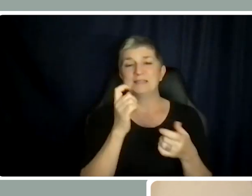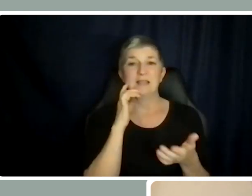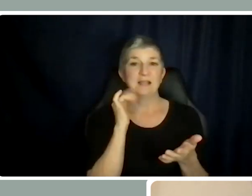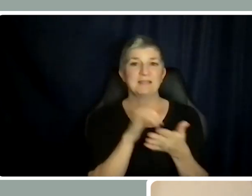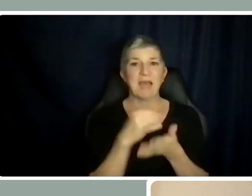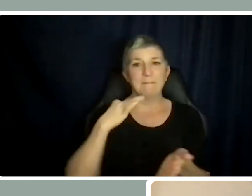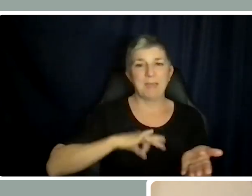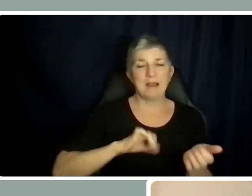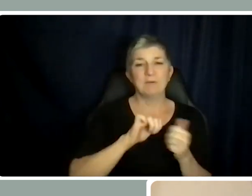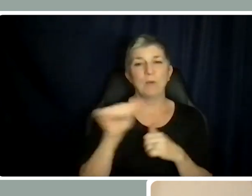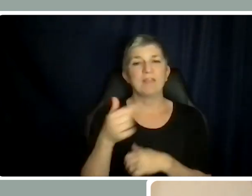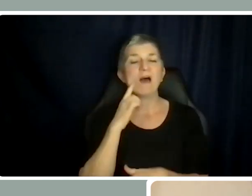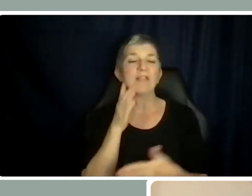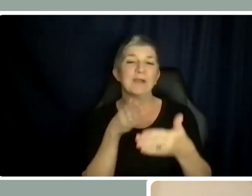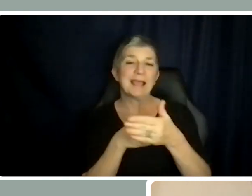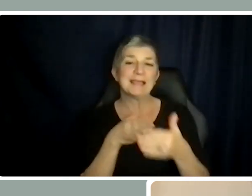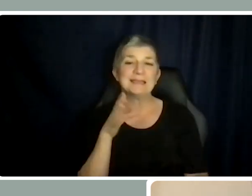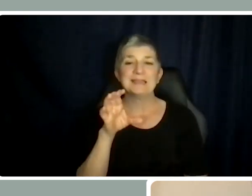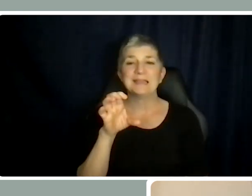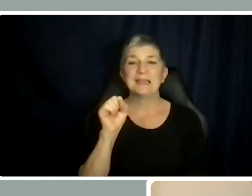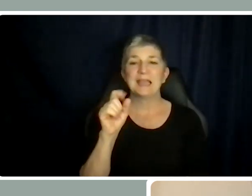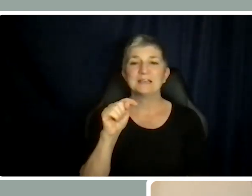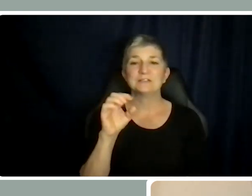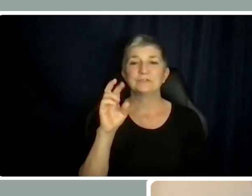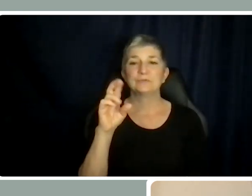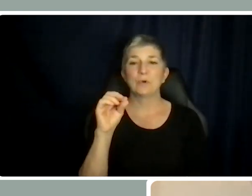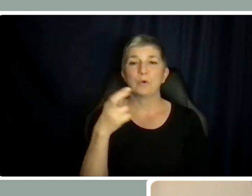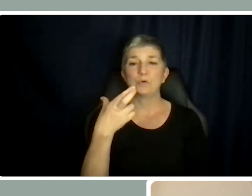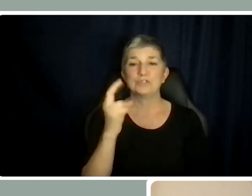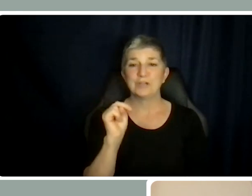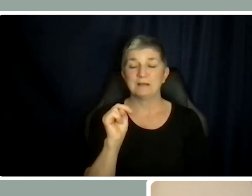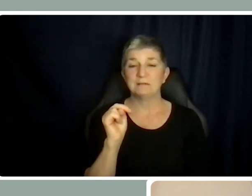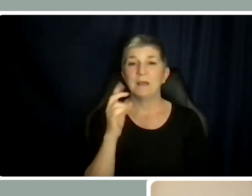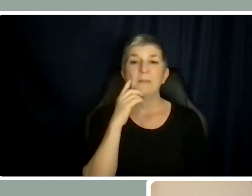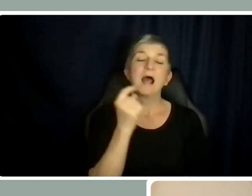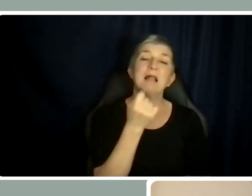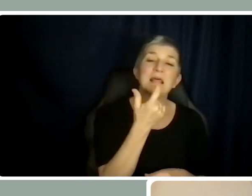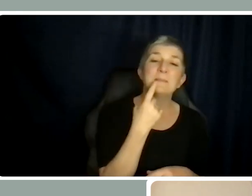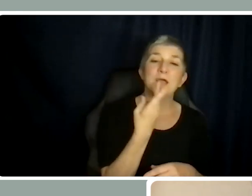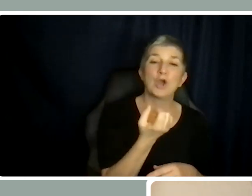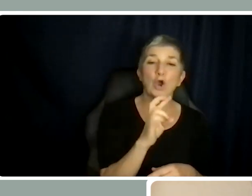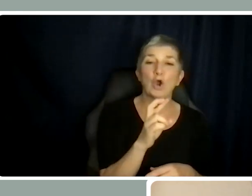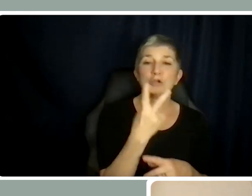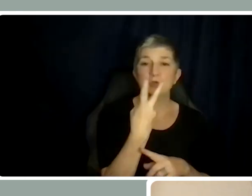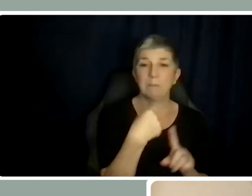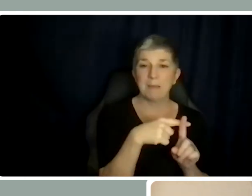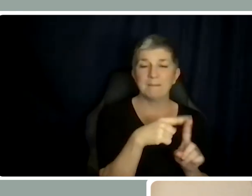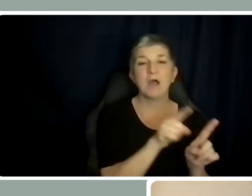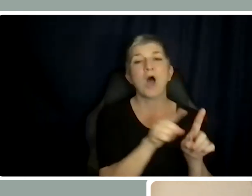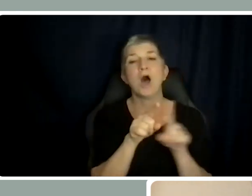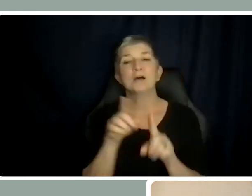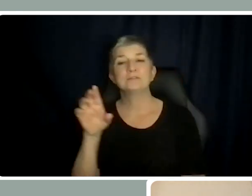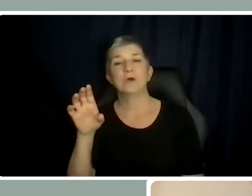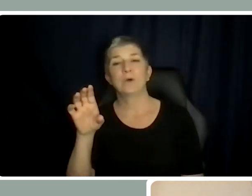that benefit with anti-estrogen medications, because often those are cancers that are a little HER2 positive because they're also estrogen